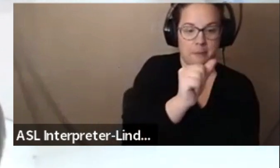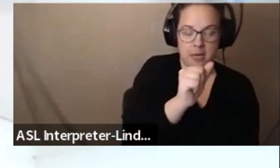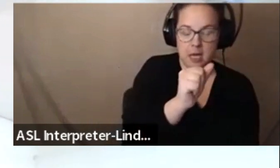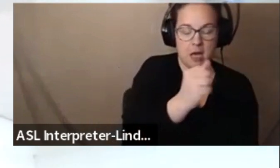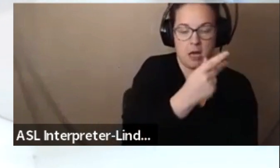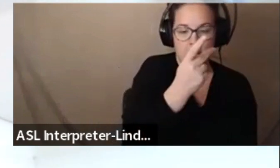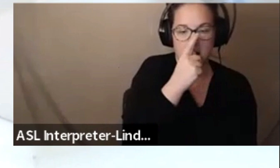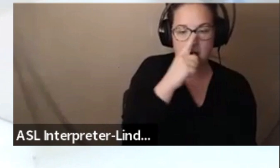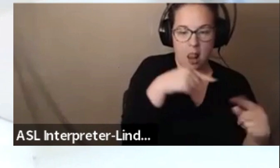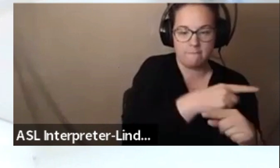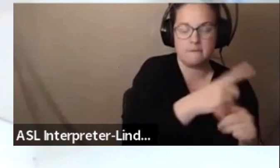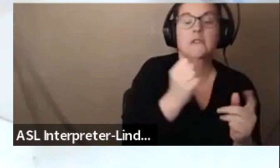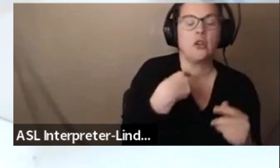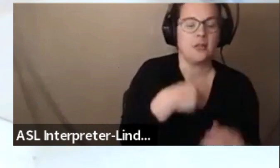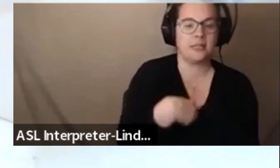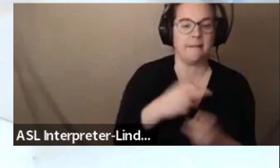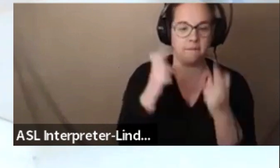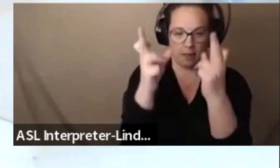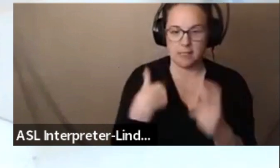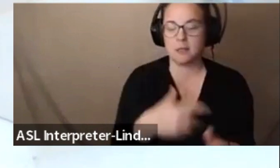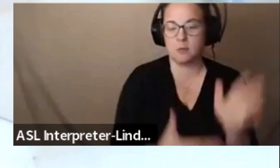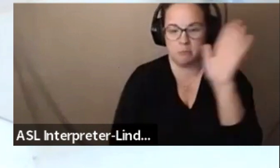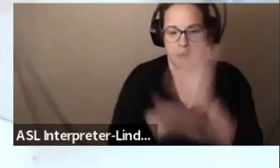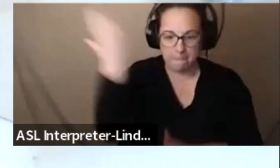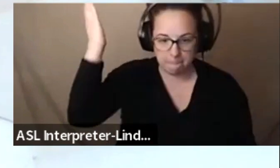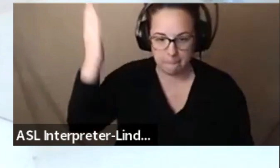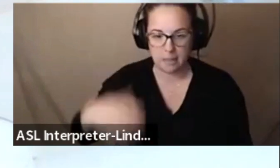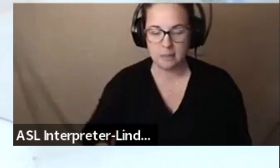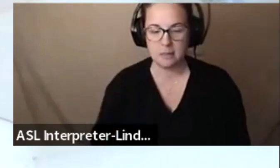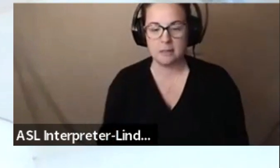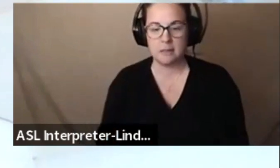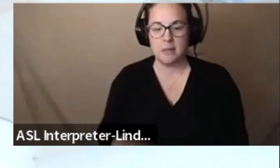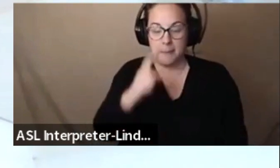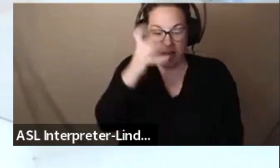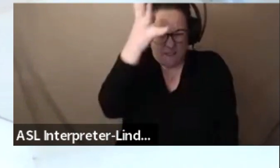Hermia are in love, and so they decide, no, you know, fuck this, we're going to run